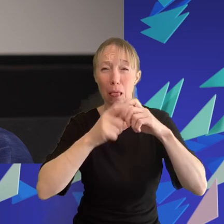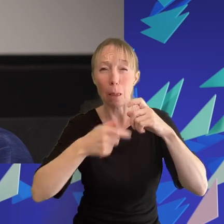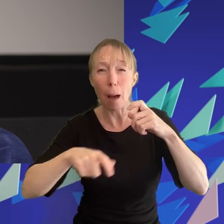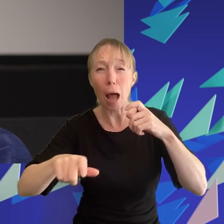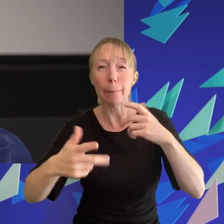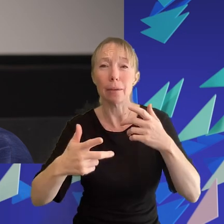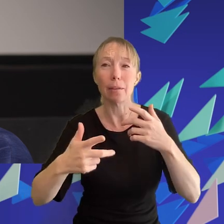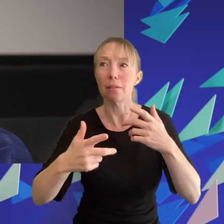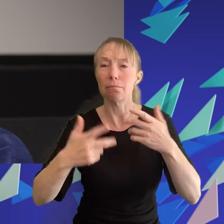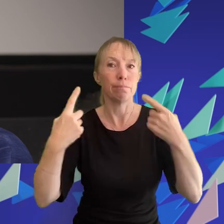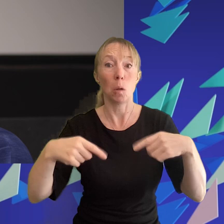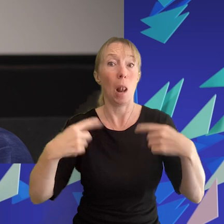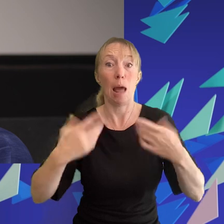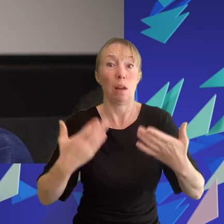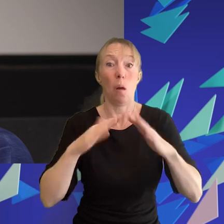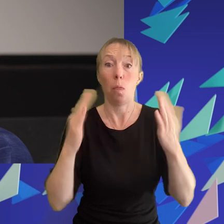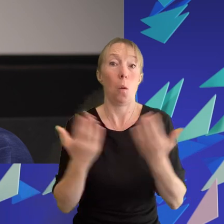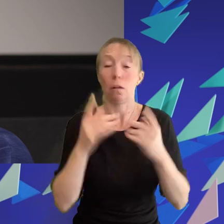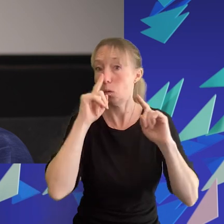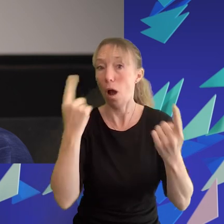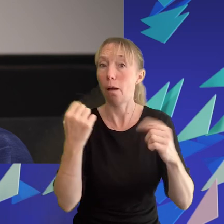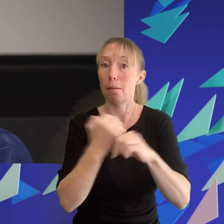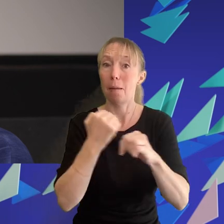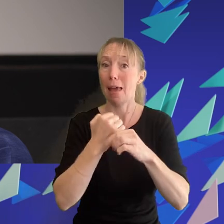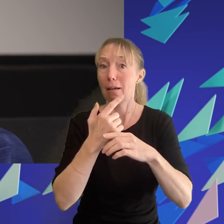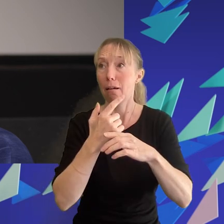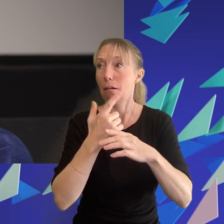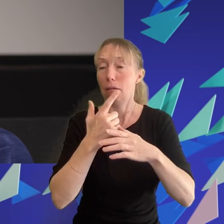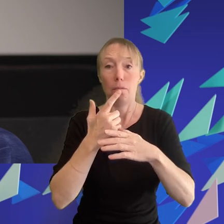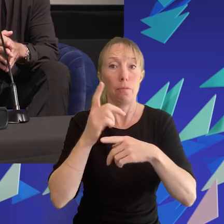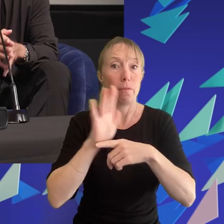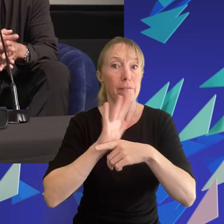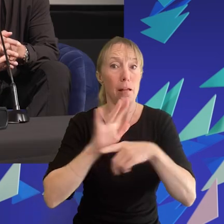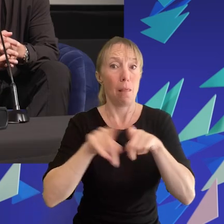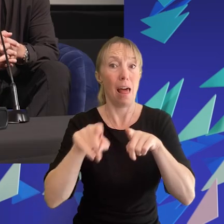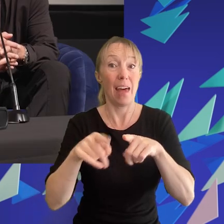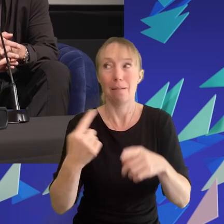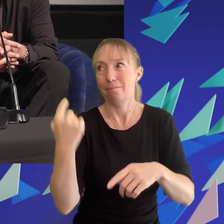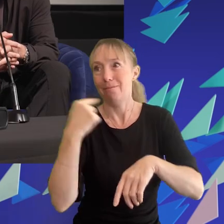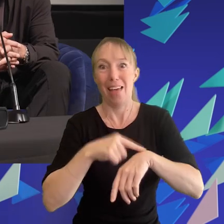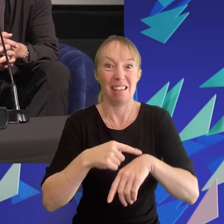is prohibited now in the world, actually. You cannot do it anymore. But anyway, at that time, we did it.